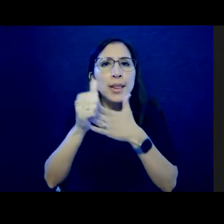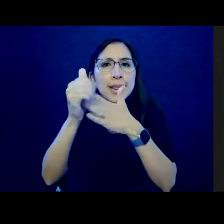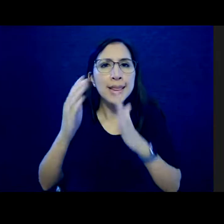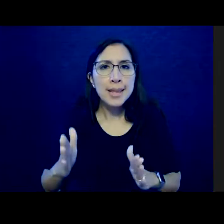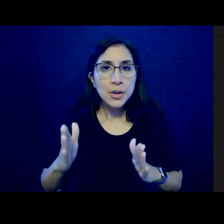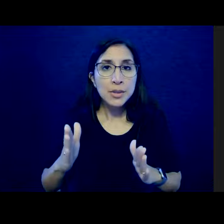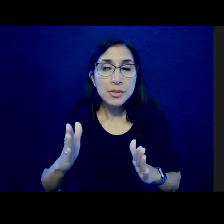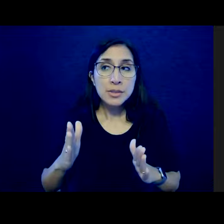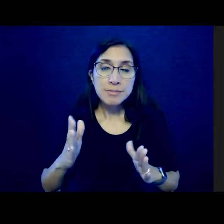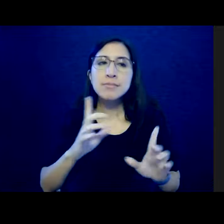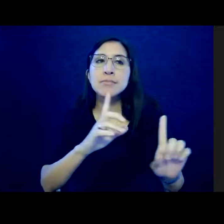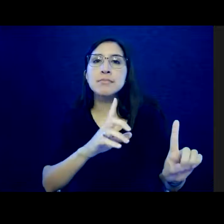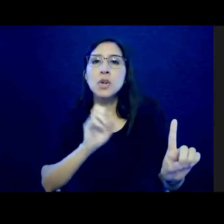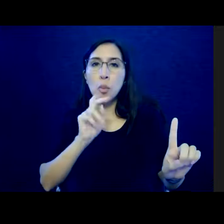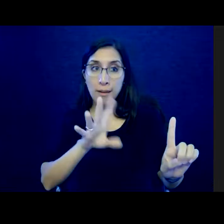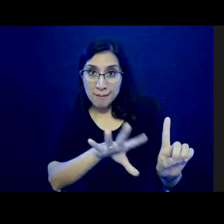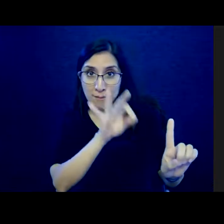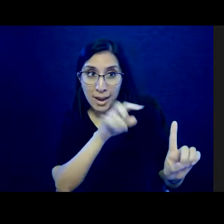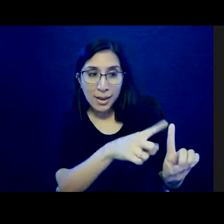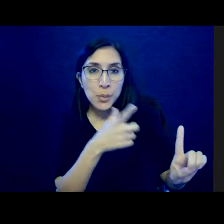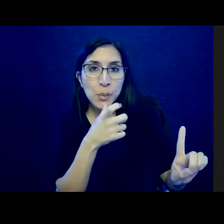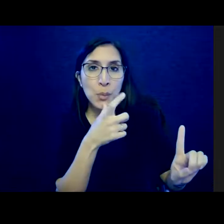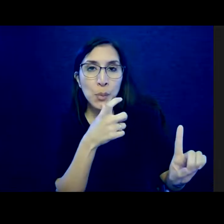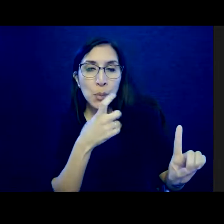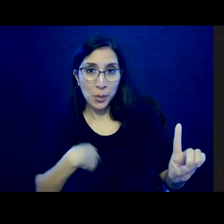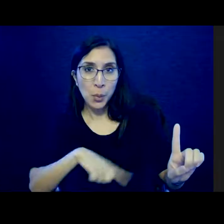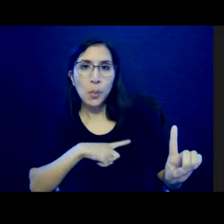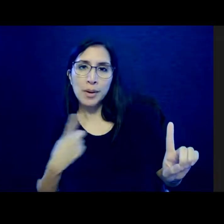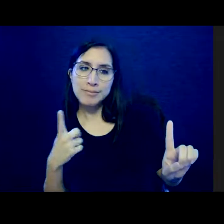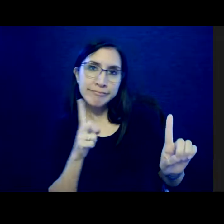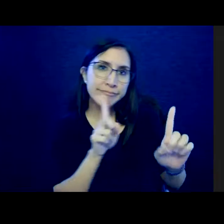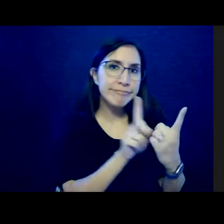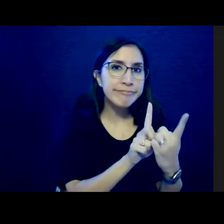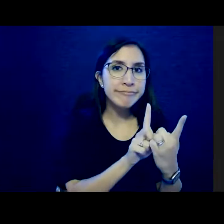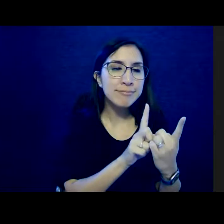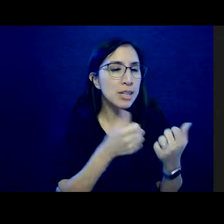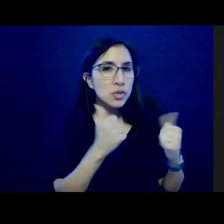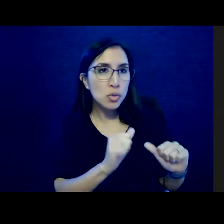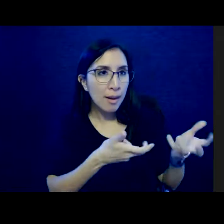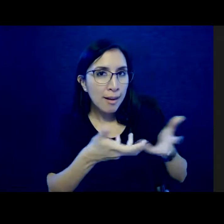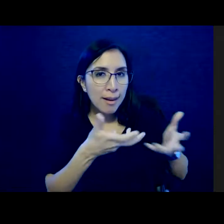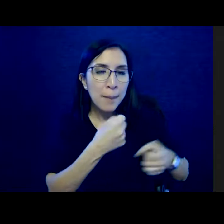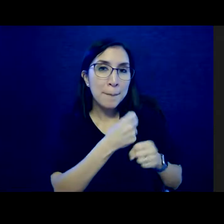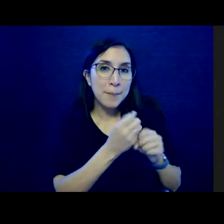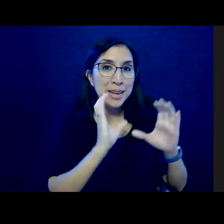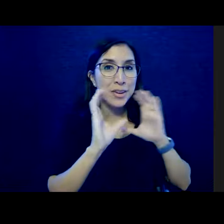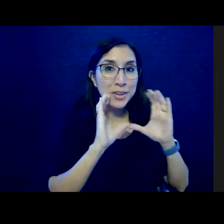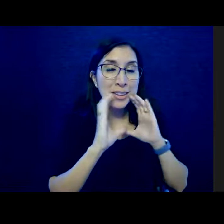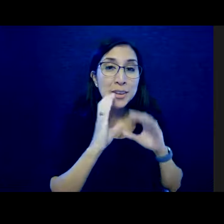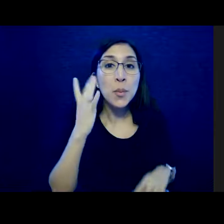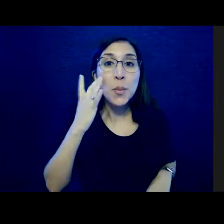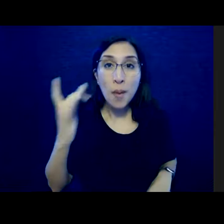way there so that we can have a conversation with them. Because when somebody likes you, it's really hard to say no to